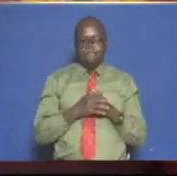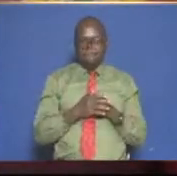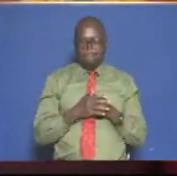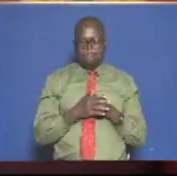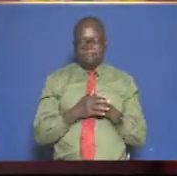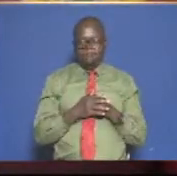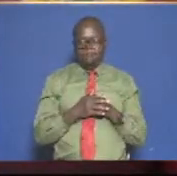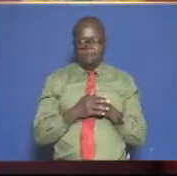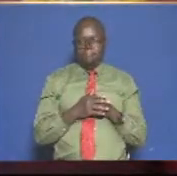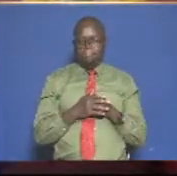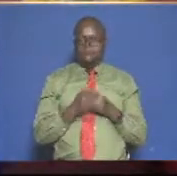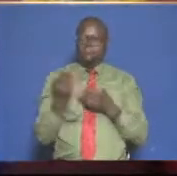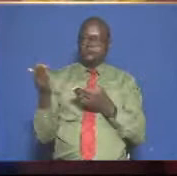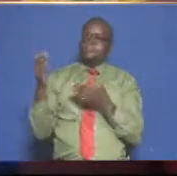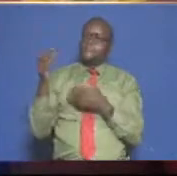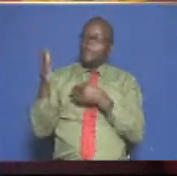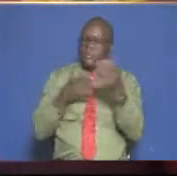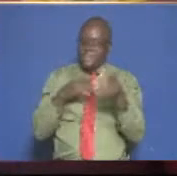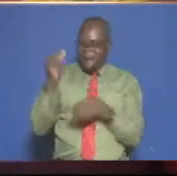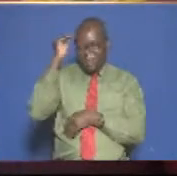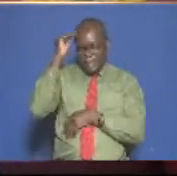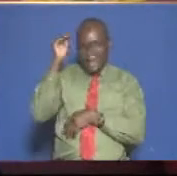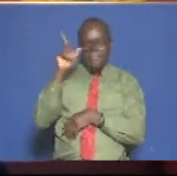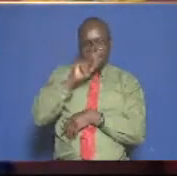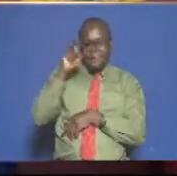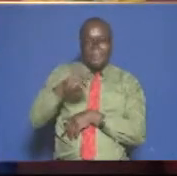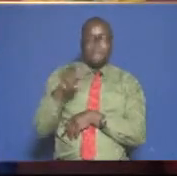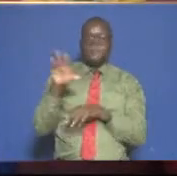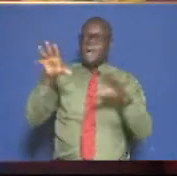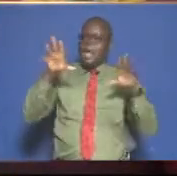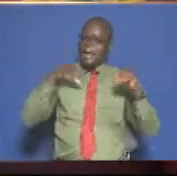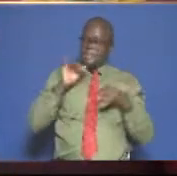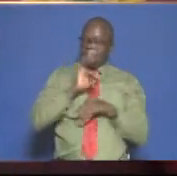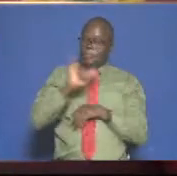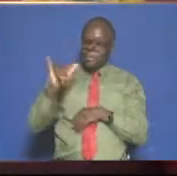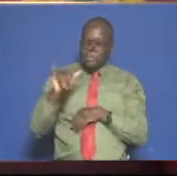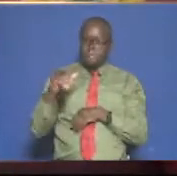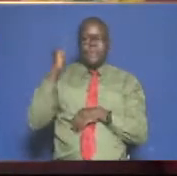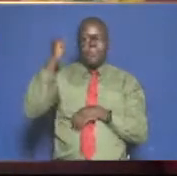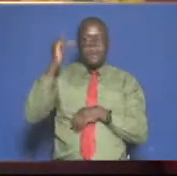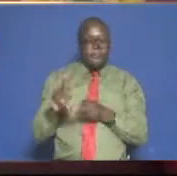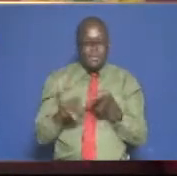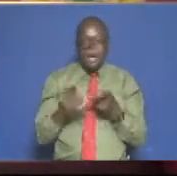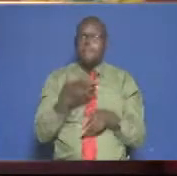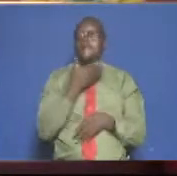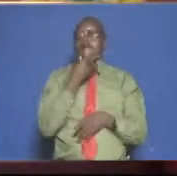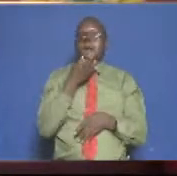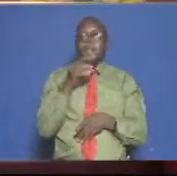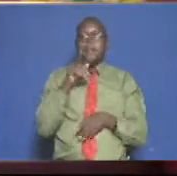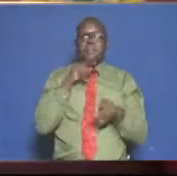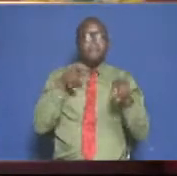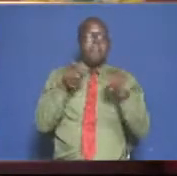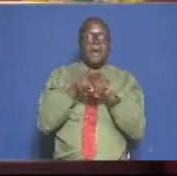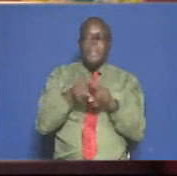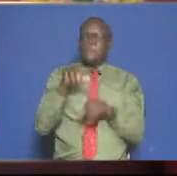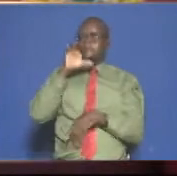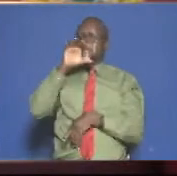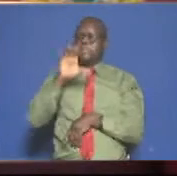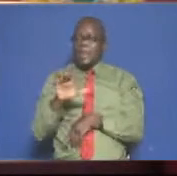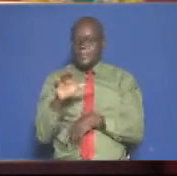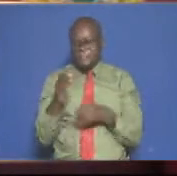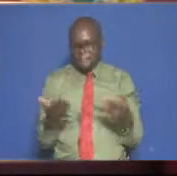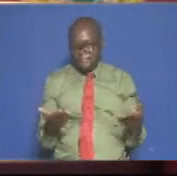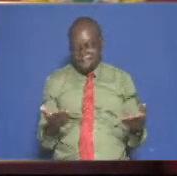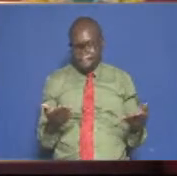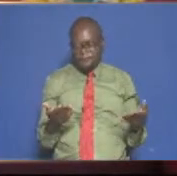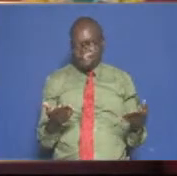and to take home the lessons we have learned from his life as a politician and as a father and as a brother and as a son, Mr.